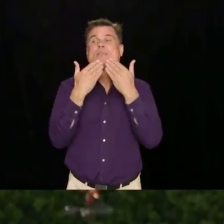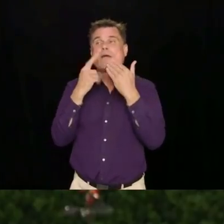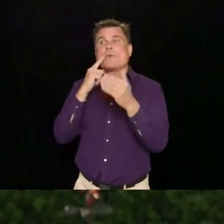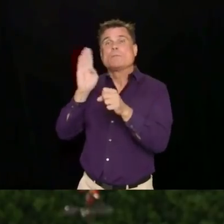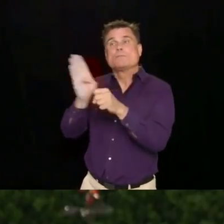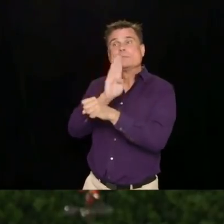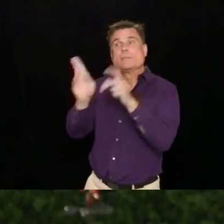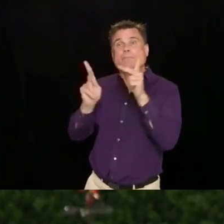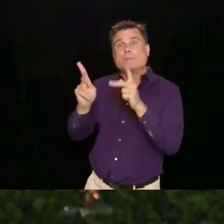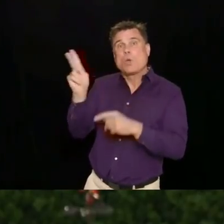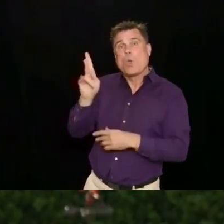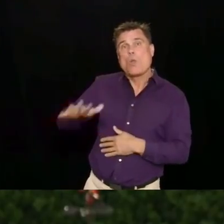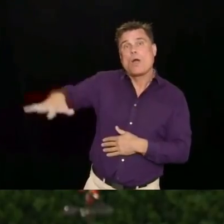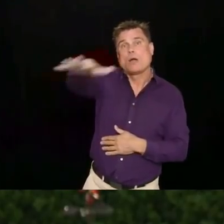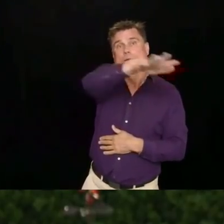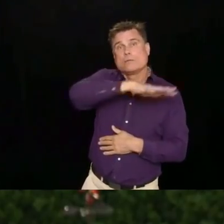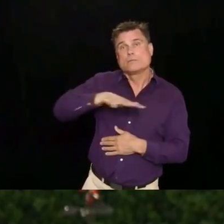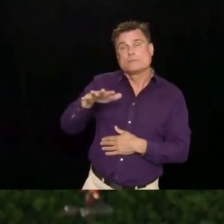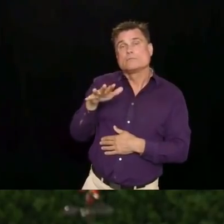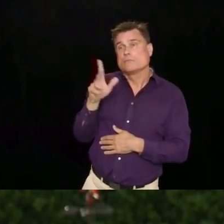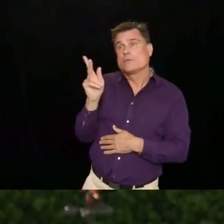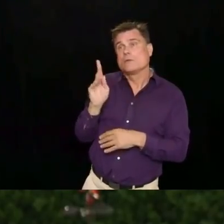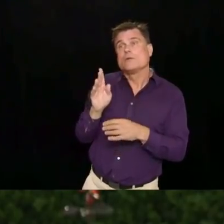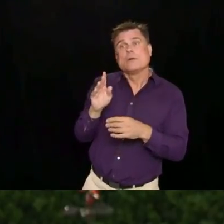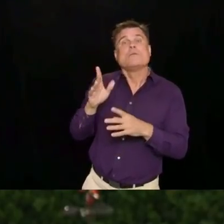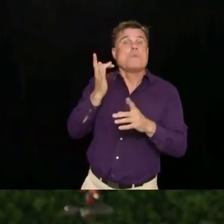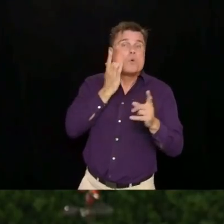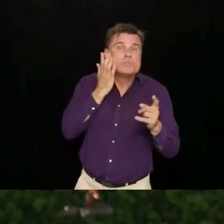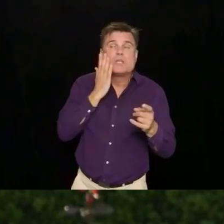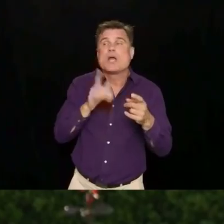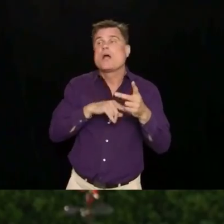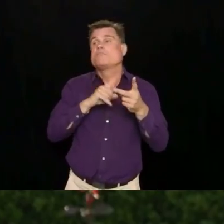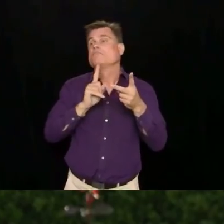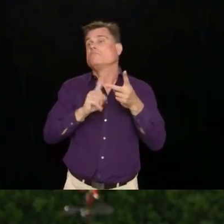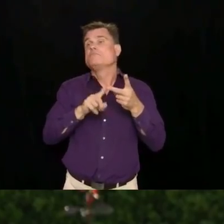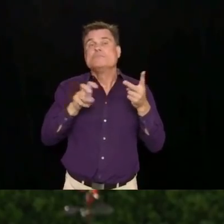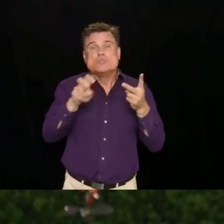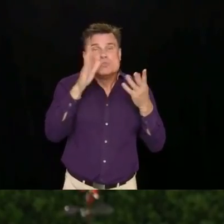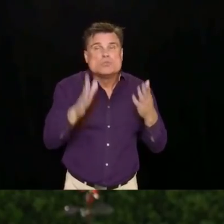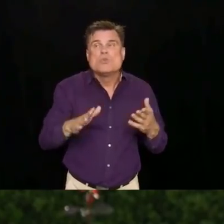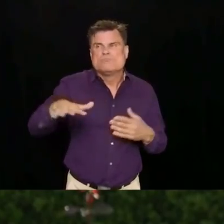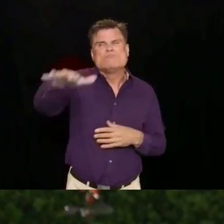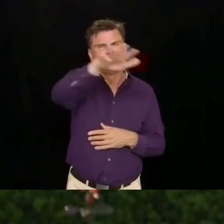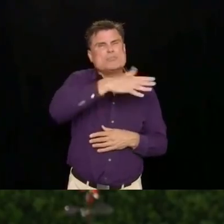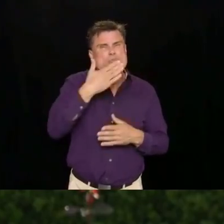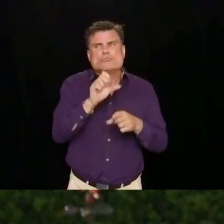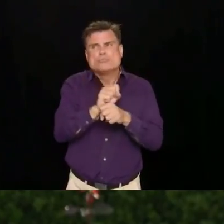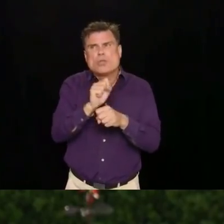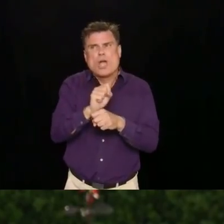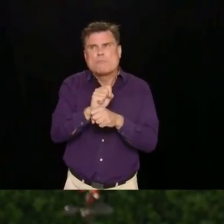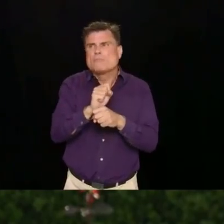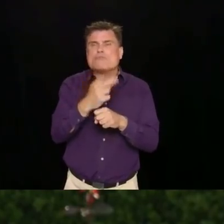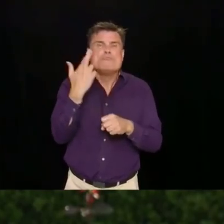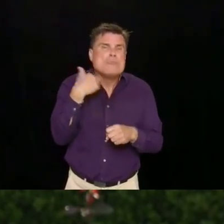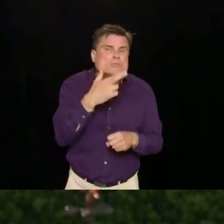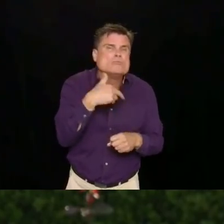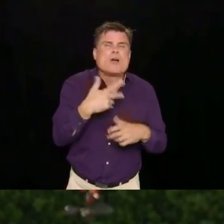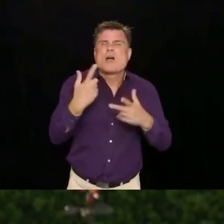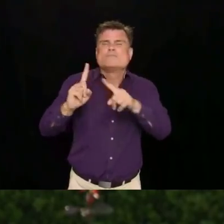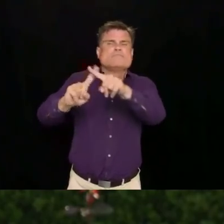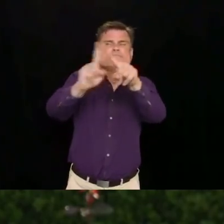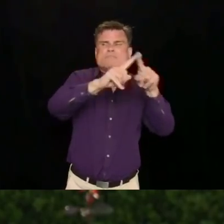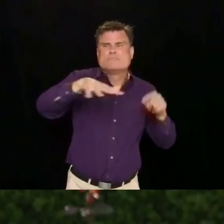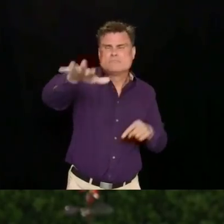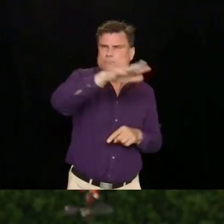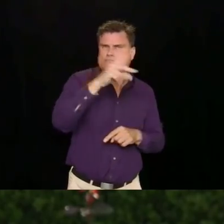Kelowna, who have been in tourism, doing a very good job in a general sense, both in restaurants and tourism, in